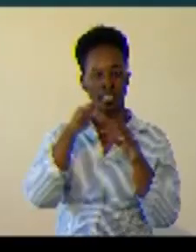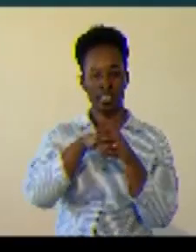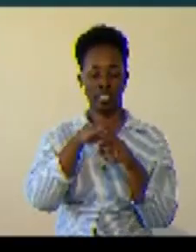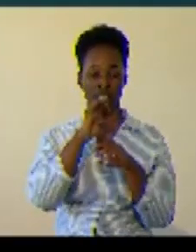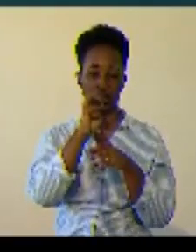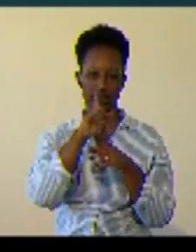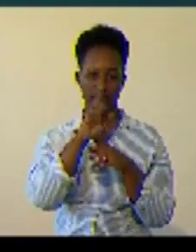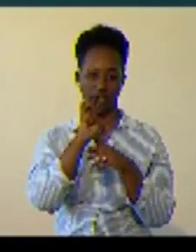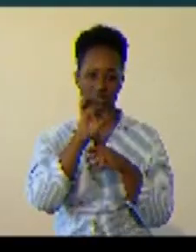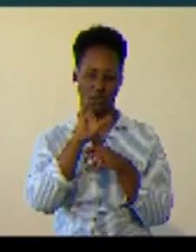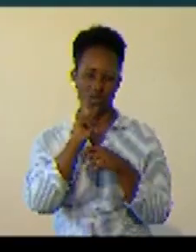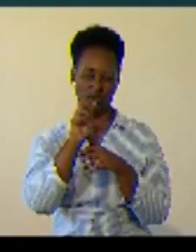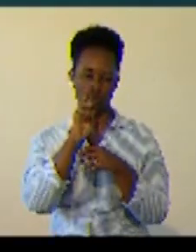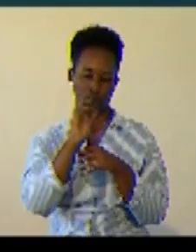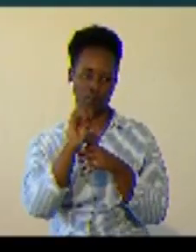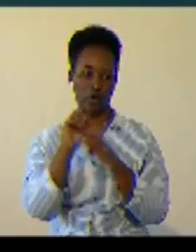electronegativity down group 1.